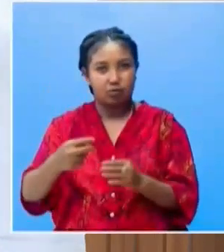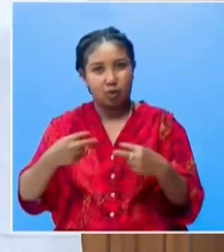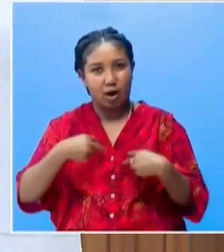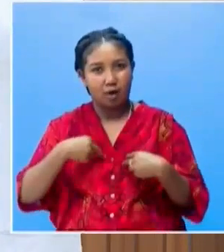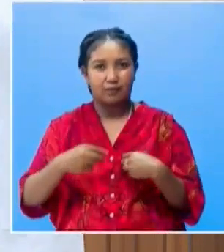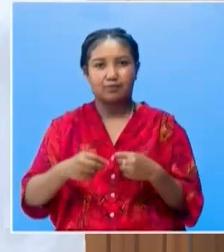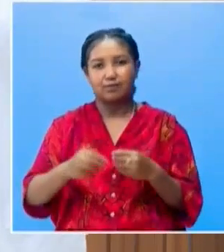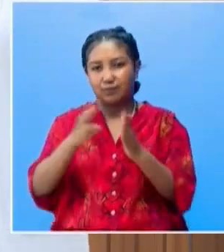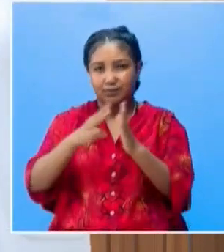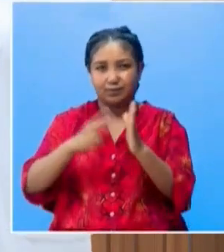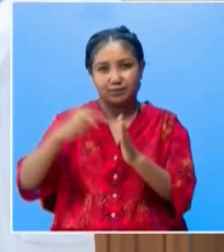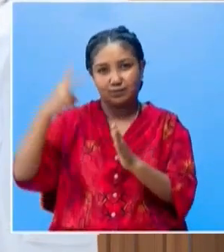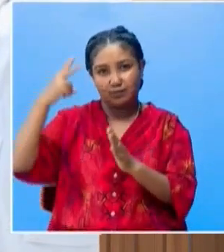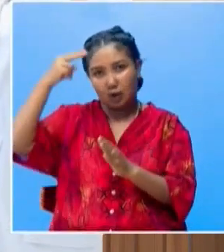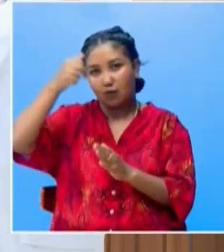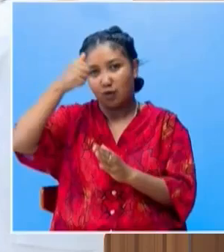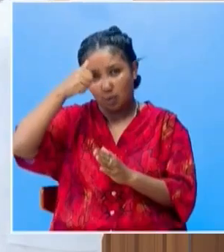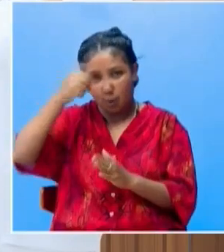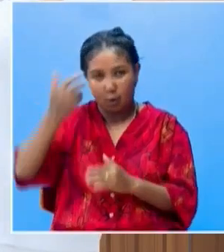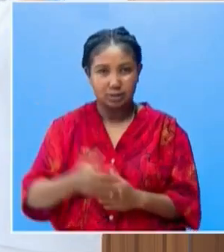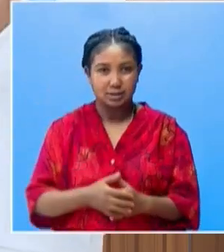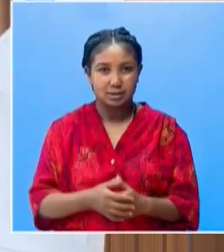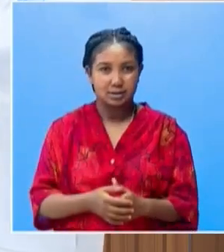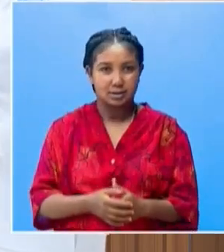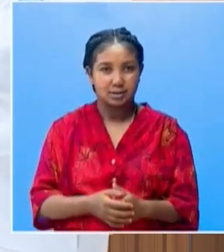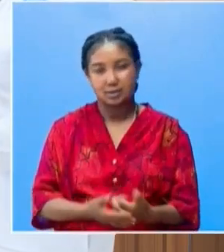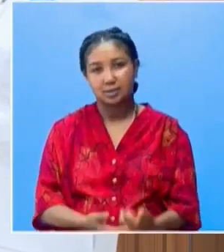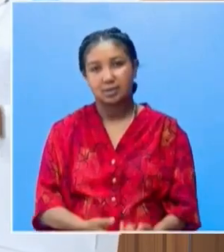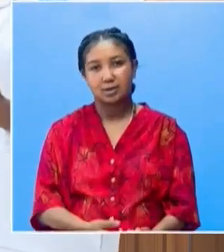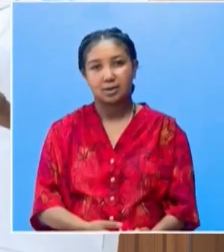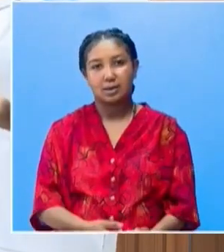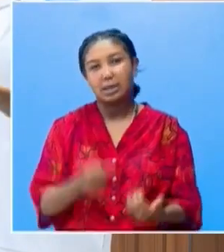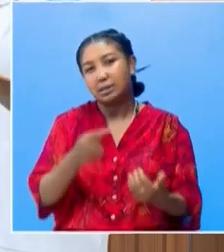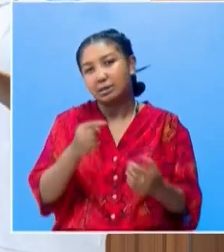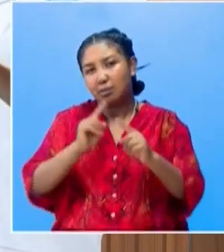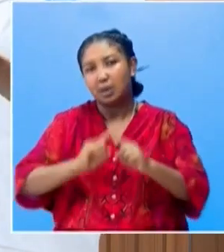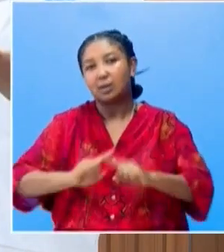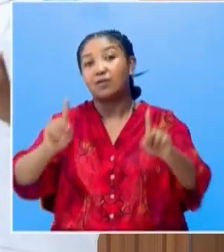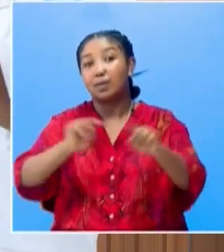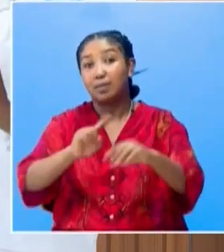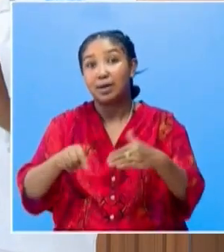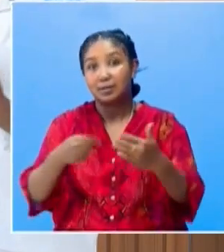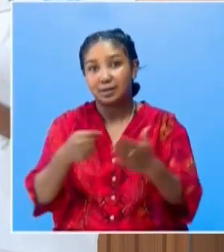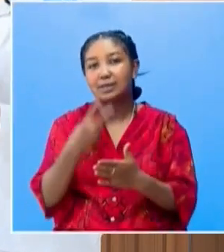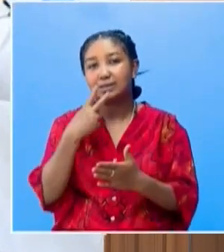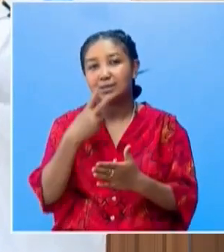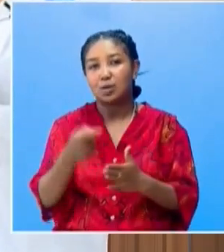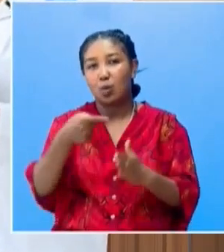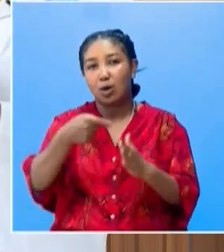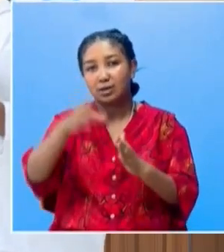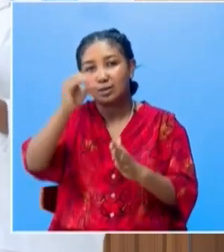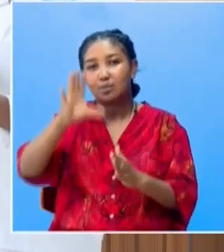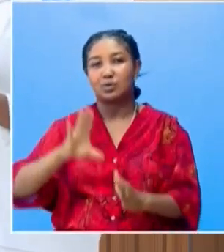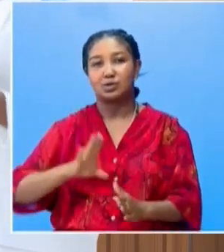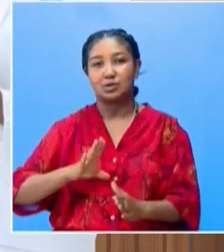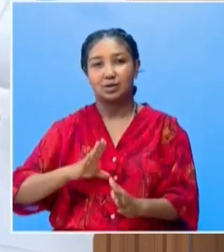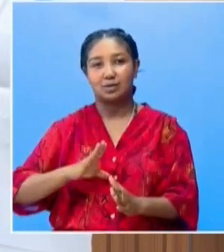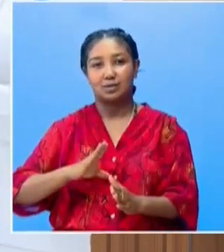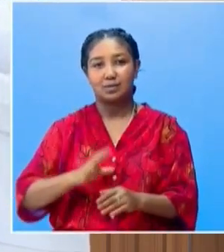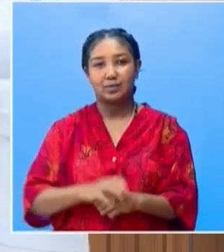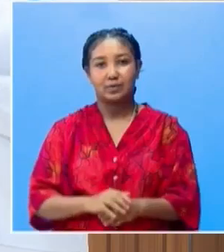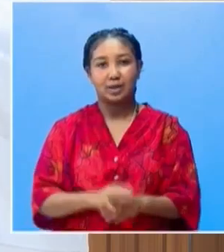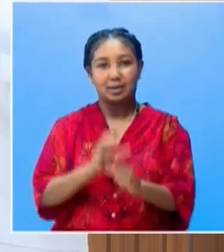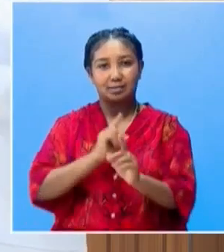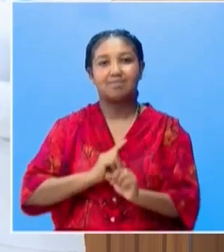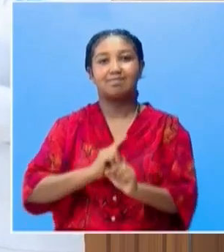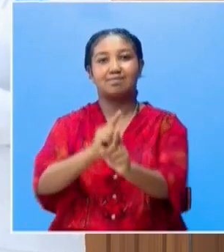gentle haircut for the boys, right? Good. It can be different, but let's see what the person